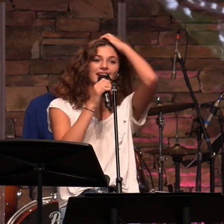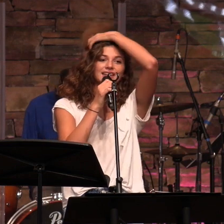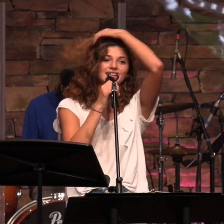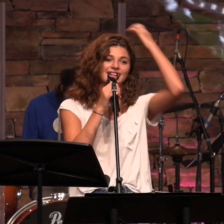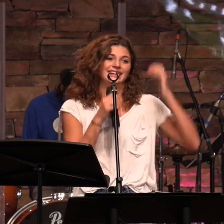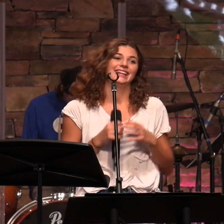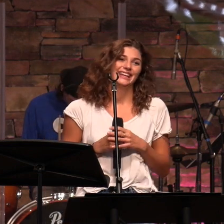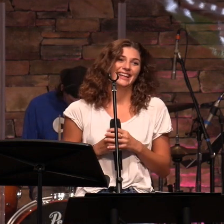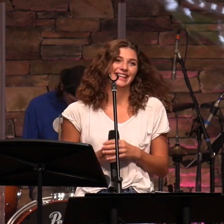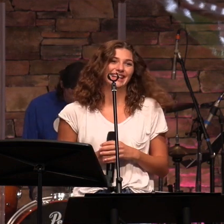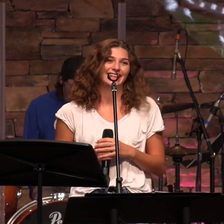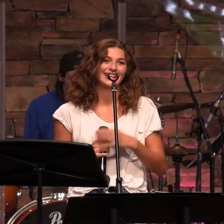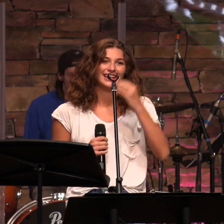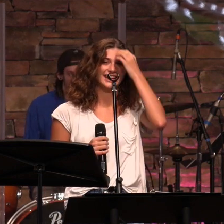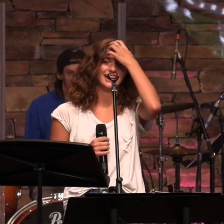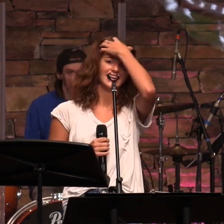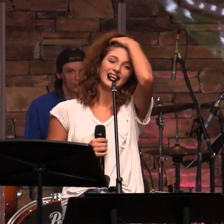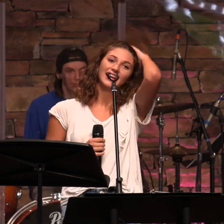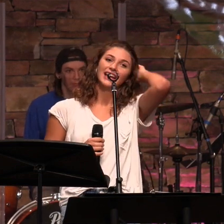worship band.